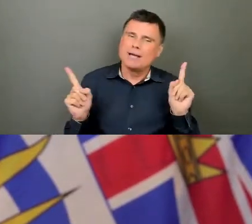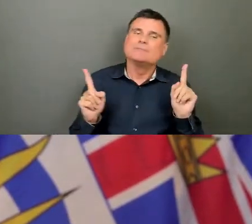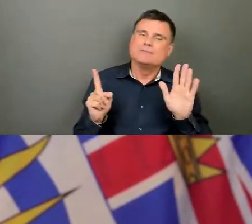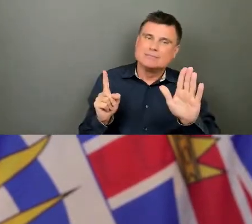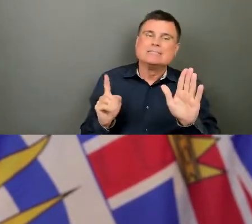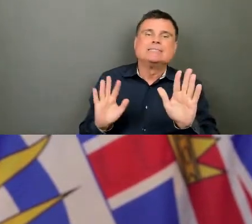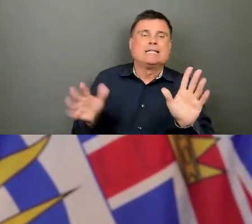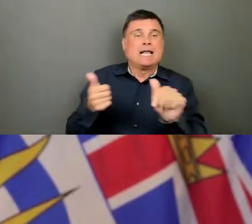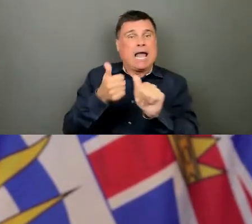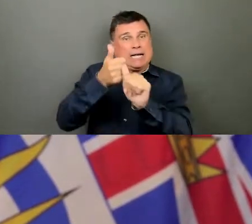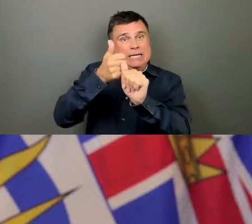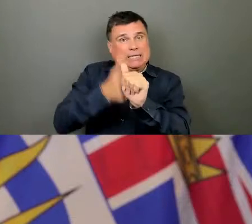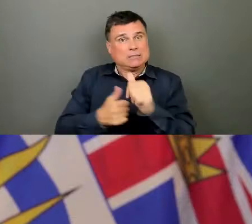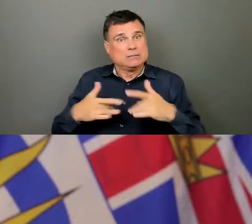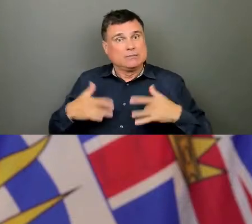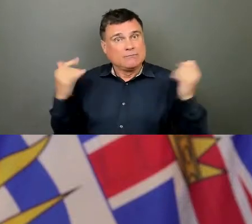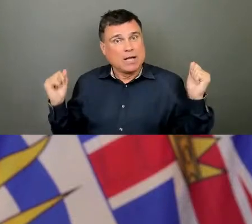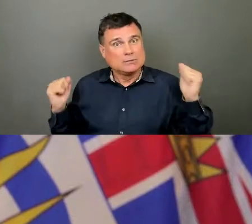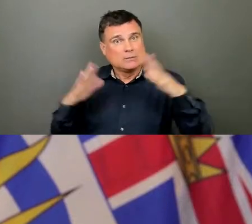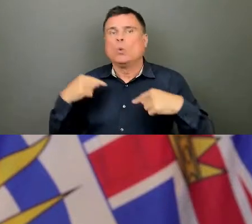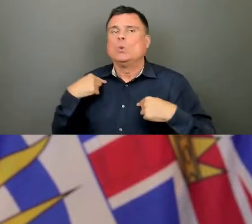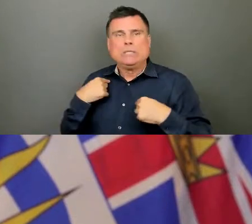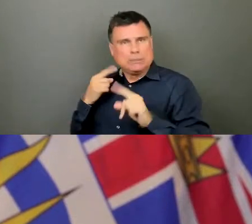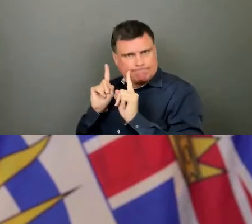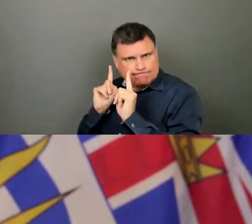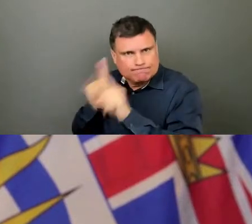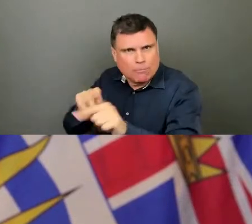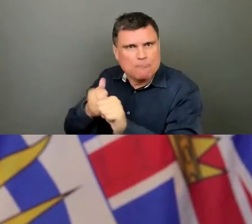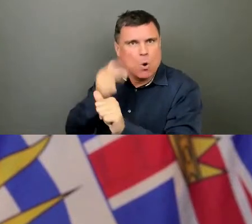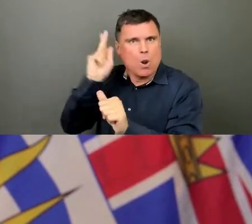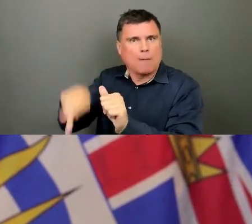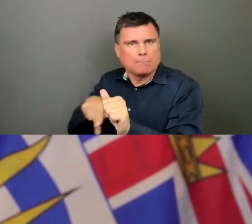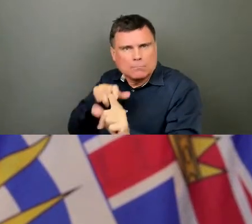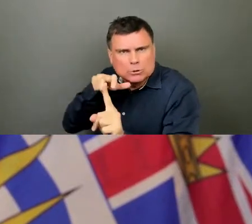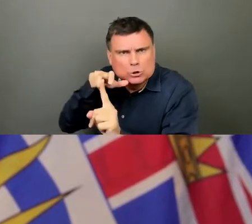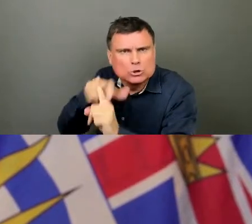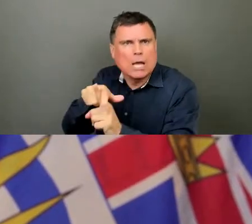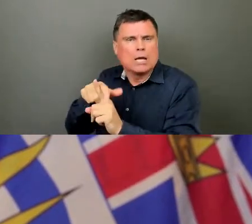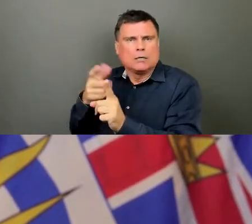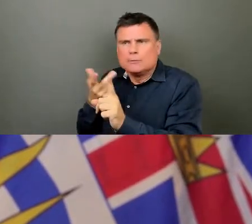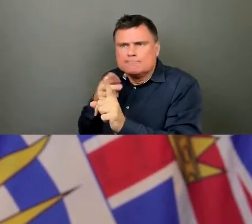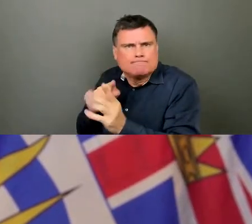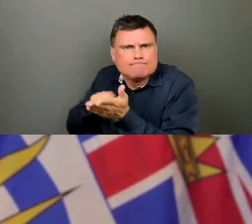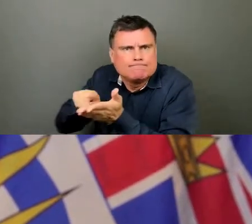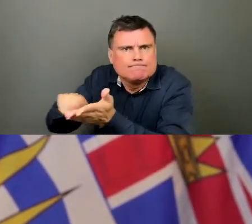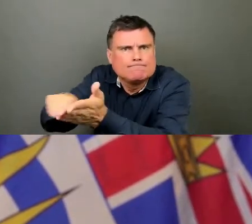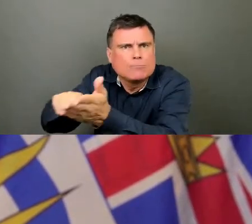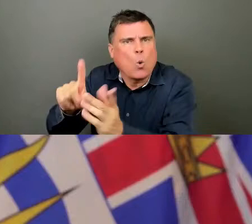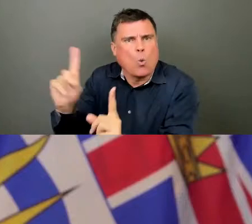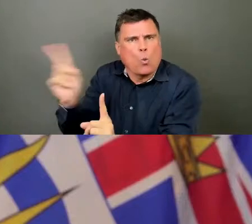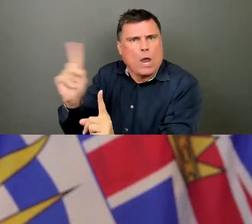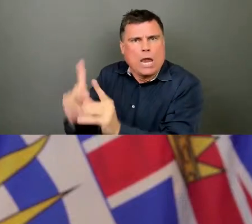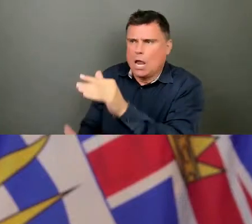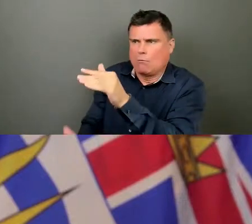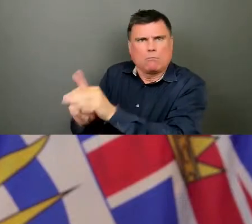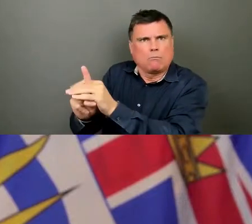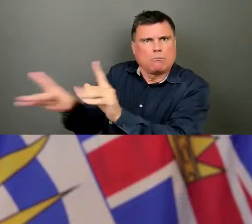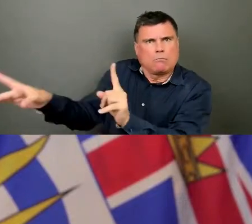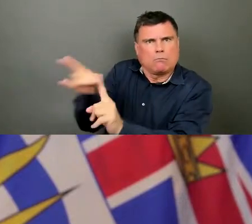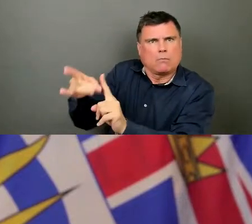do case management of every single case and contact follow-up, particularly in those higher priority